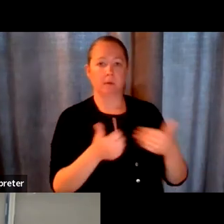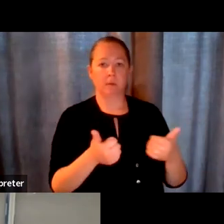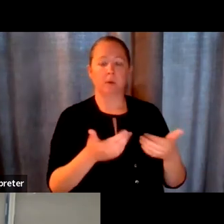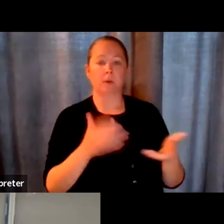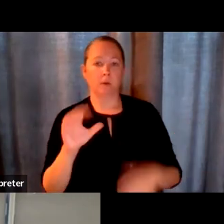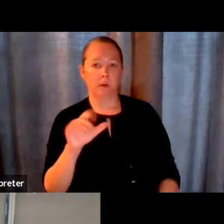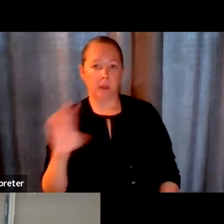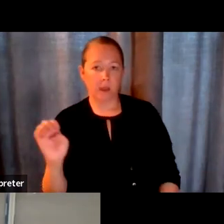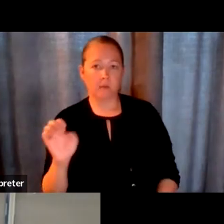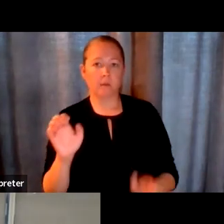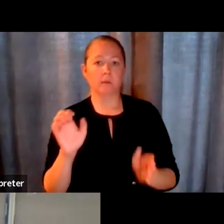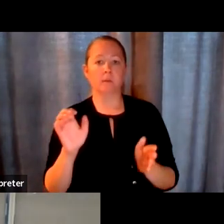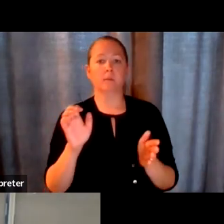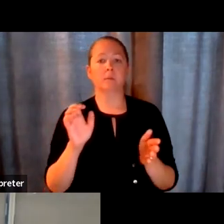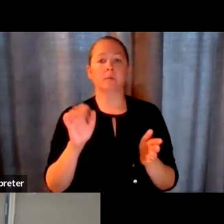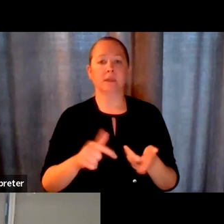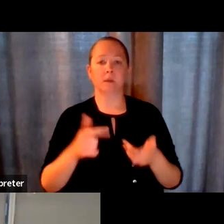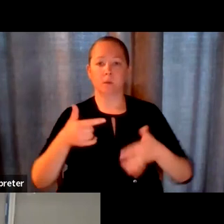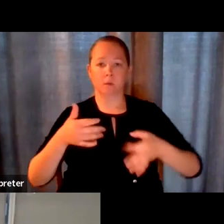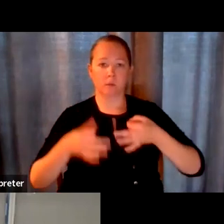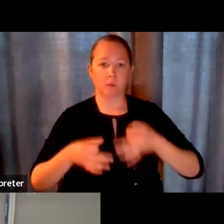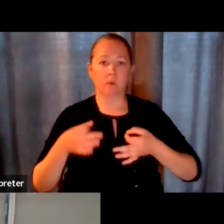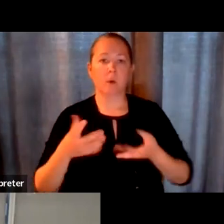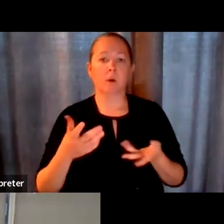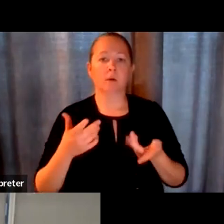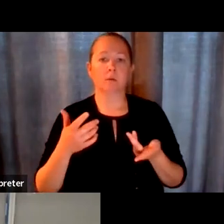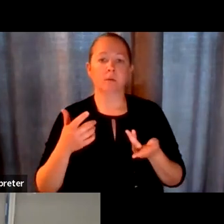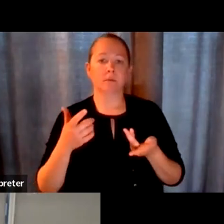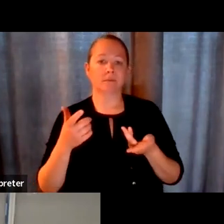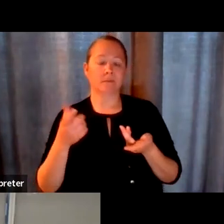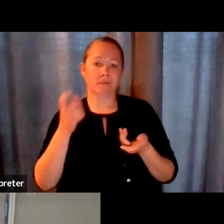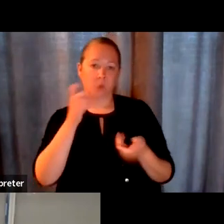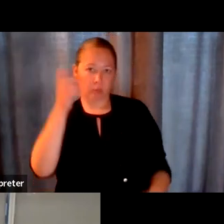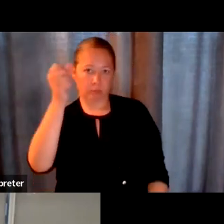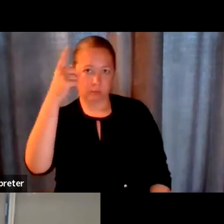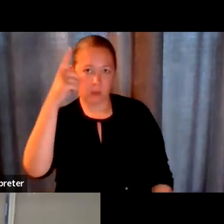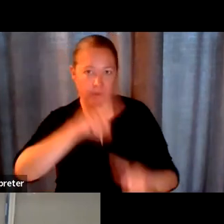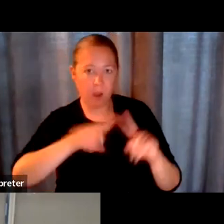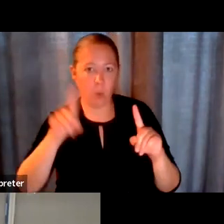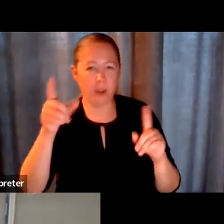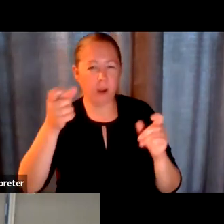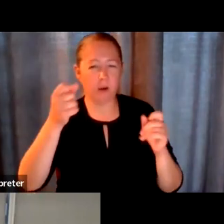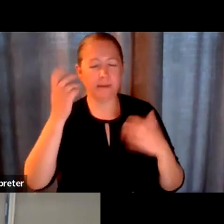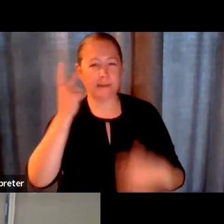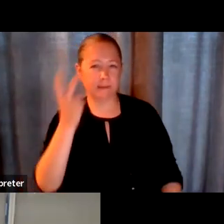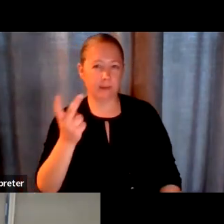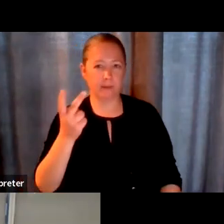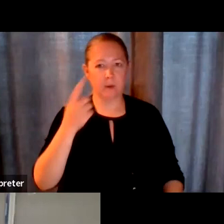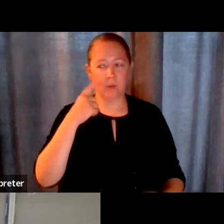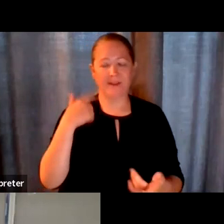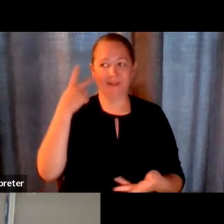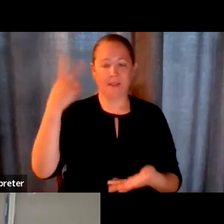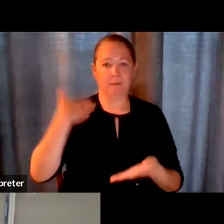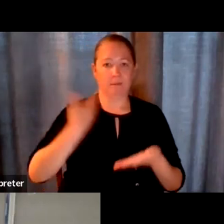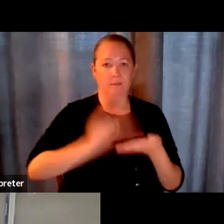groups that this court doesn't find as sympathetic. But we know how the court is going to look at those cases because it's shown us. It showed